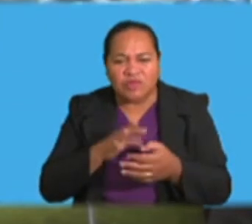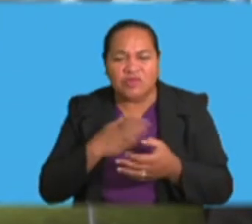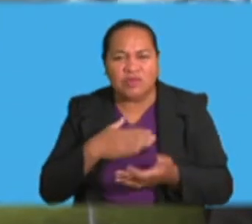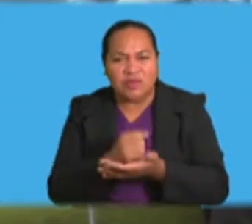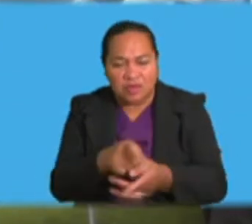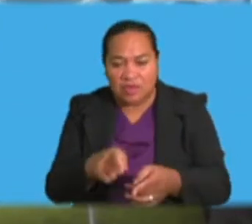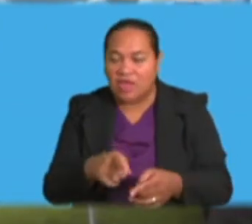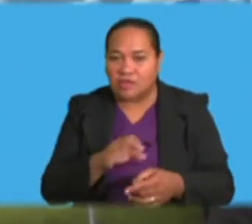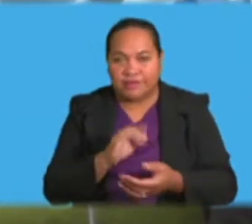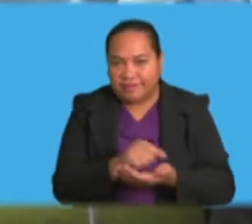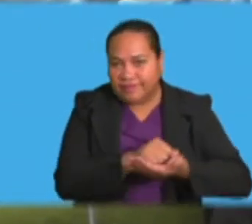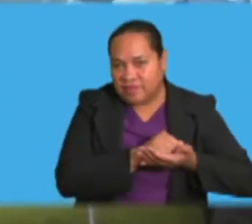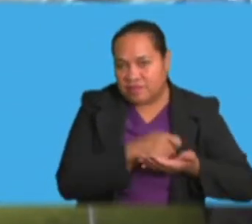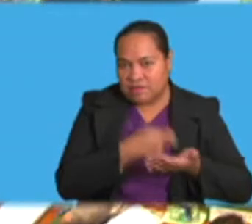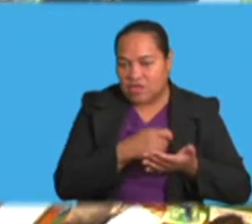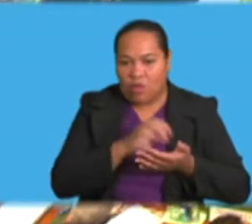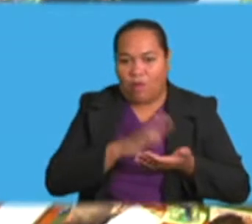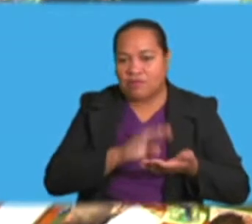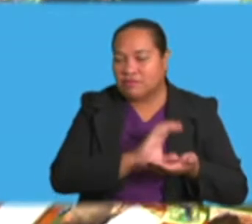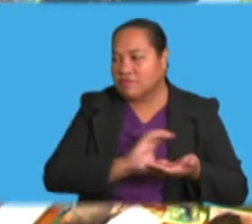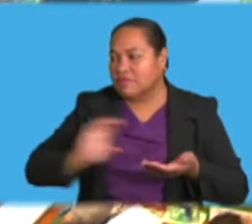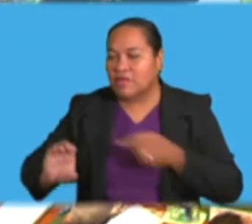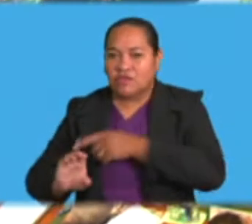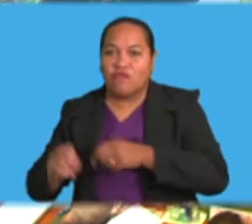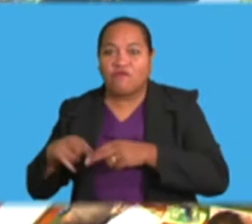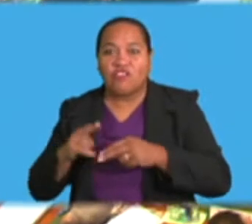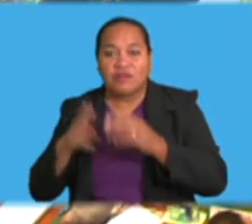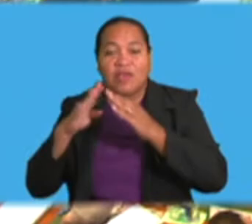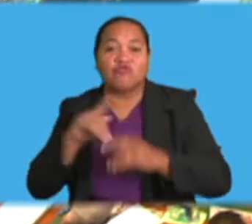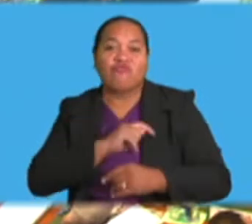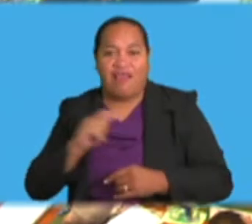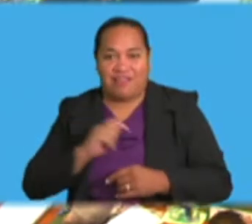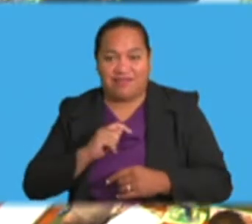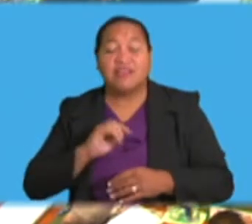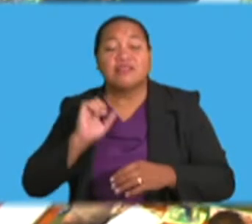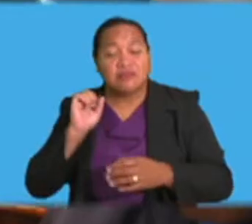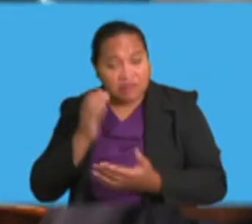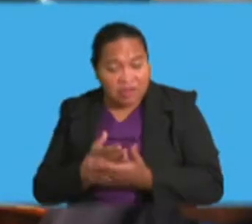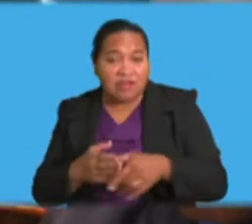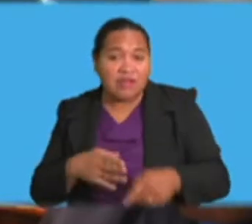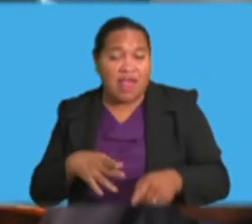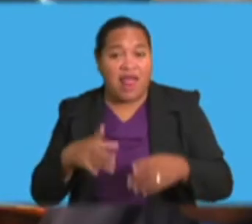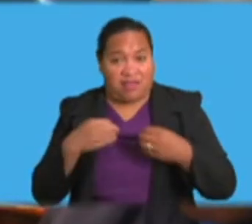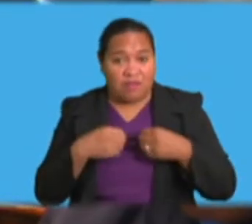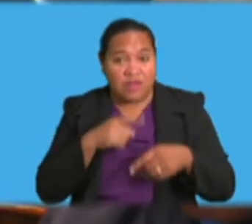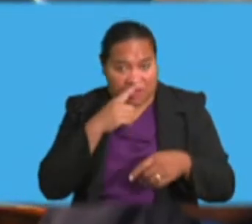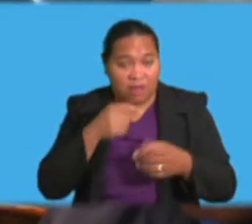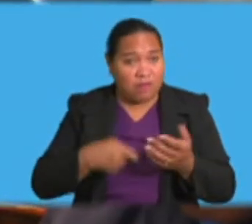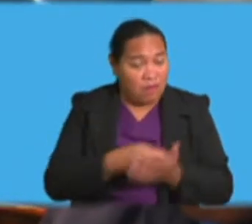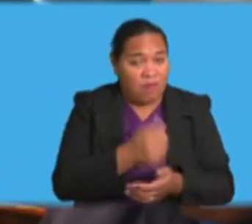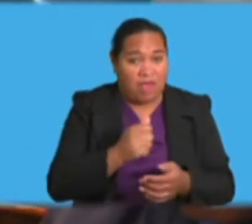transfer government shares in FPL to Fiji Pine Trust, even if FPL could pay back $60 million to the government, as per the share